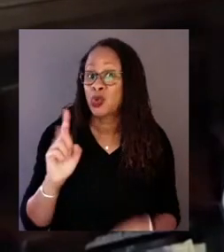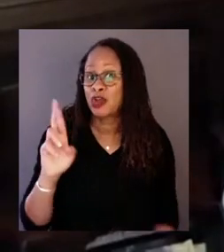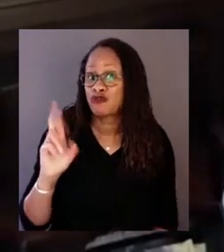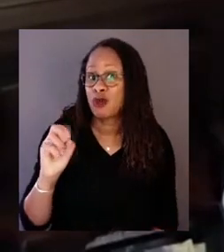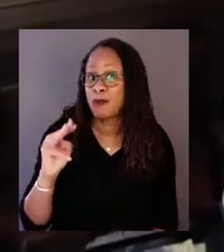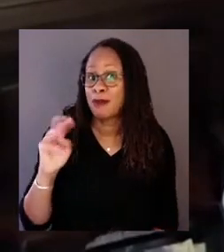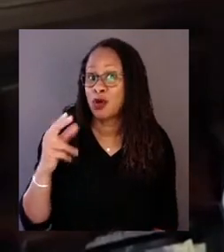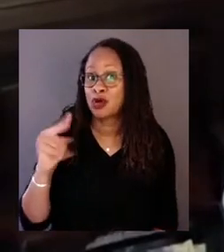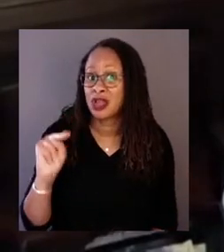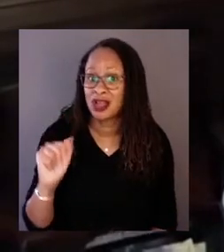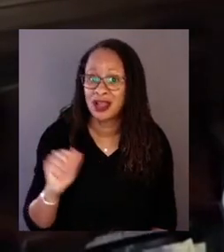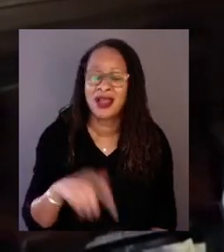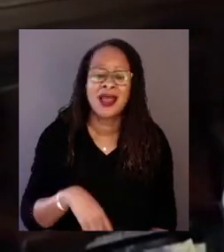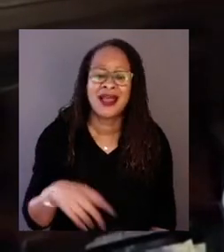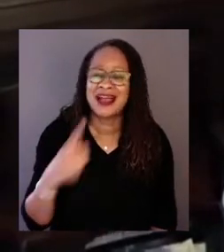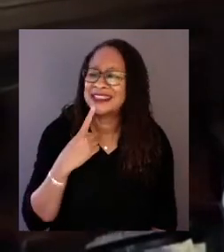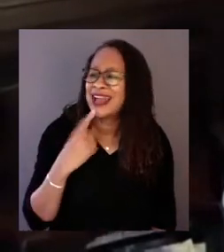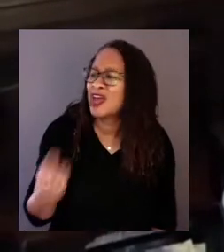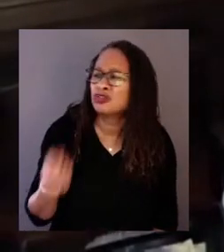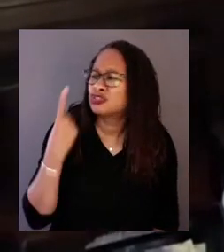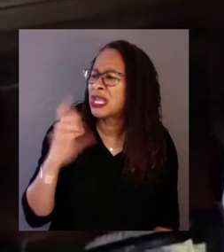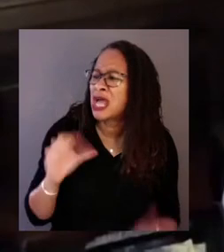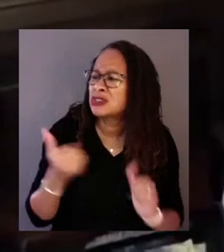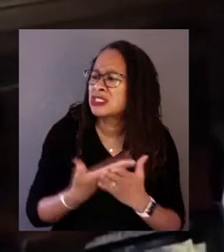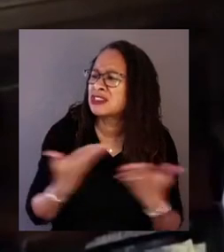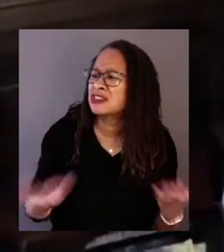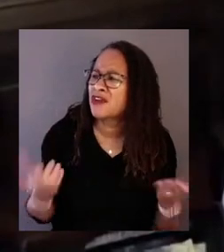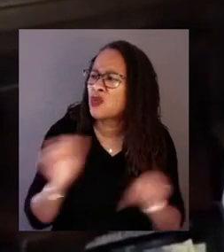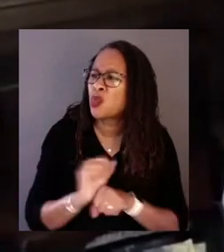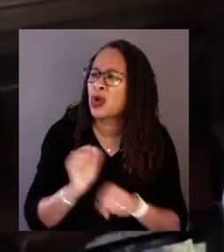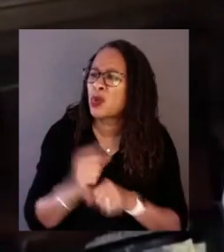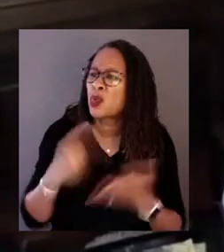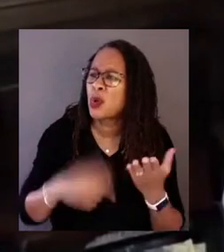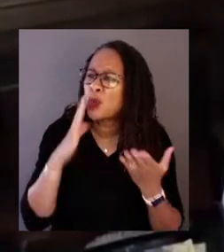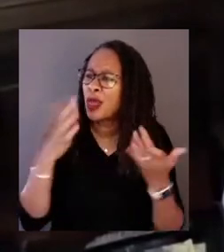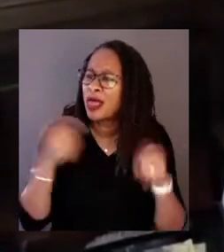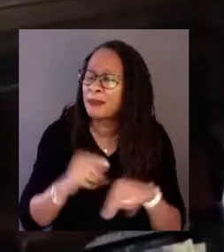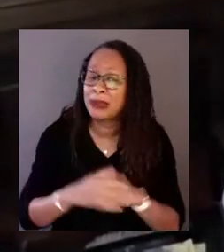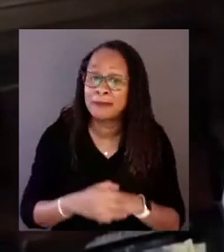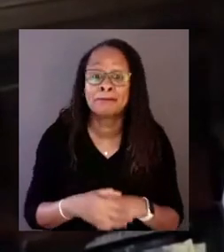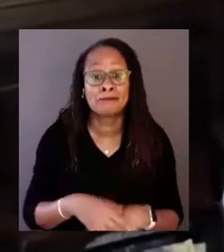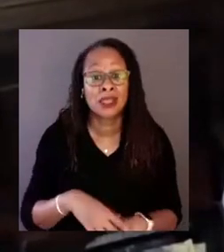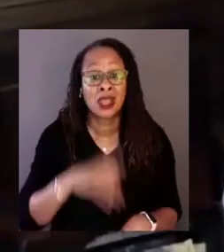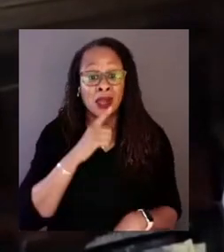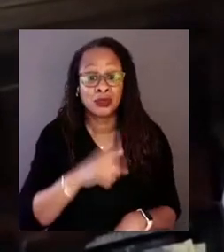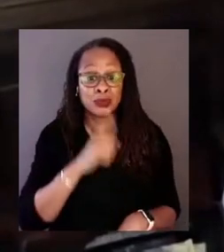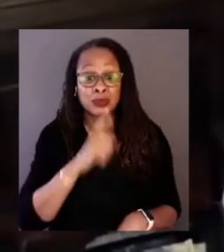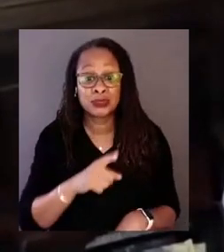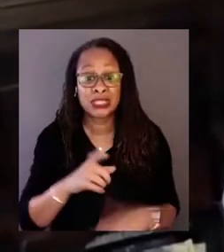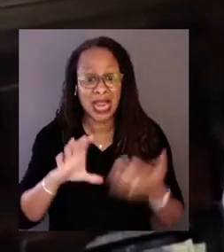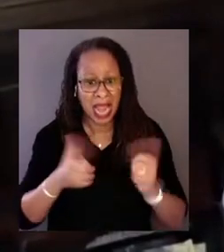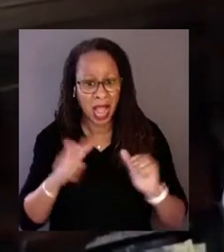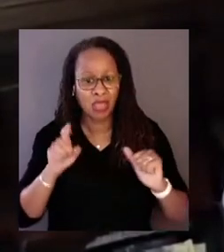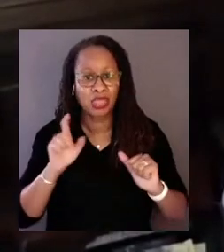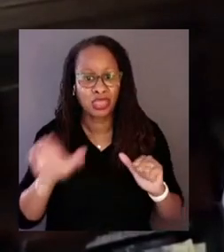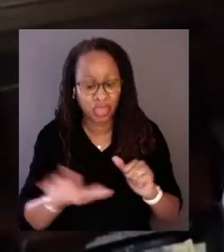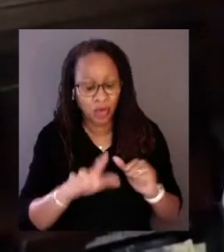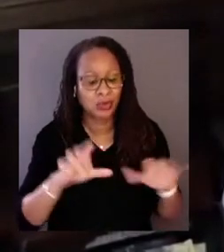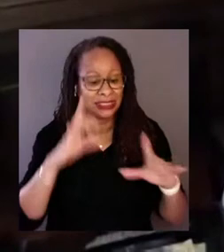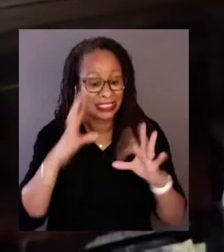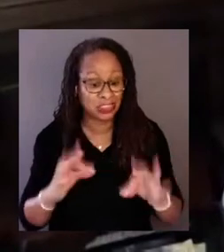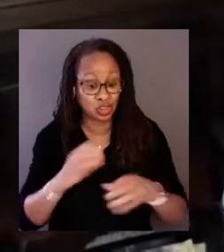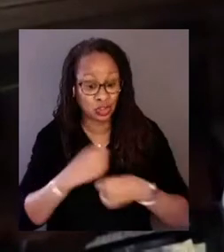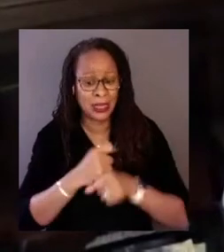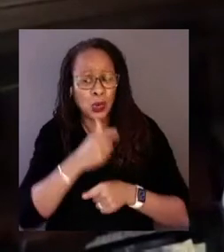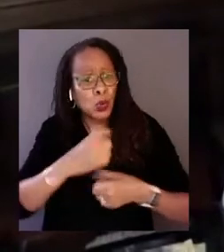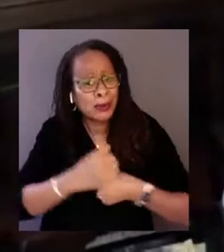I don't understand. How does this stuff work? What's gonna happen? And I, you know, I really like how those decisions get made, who gets to make them,